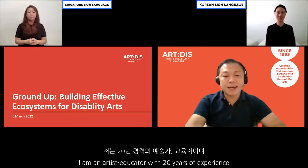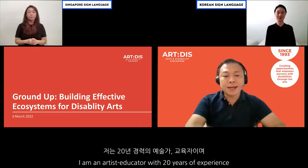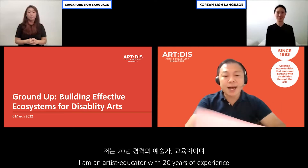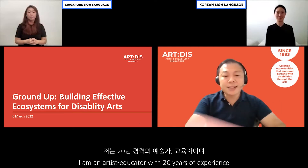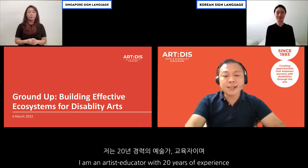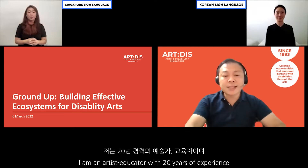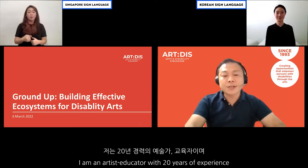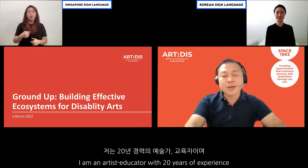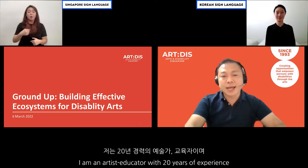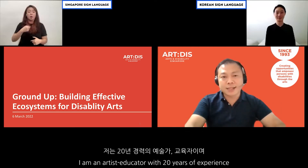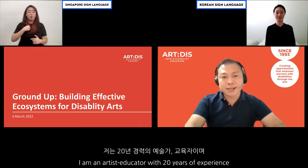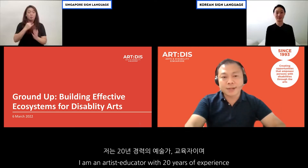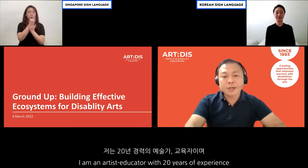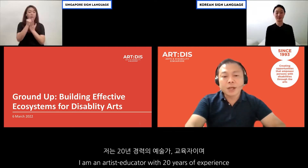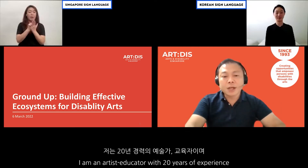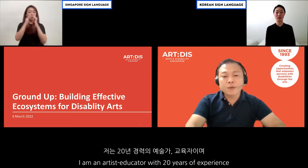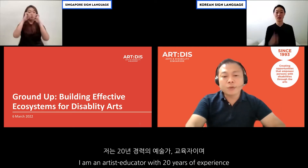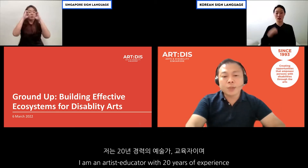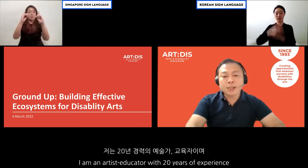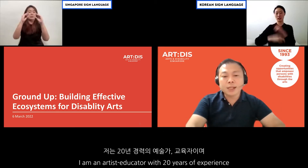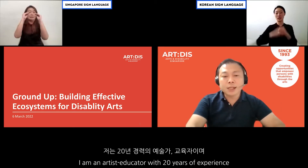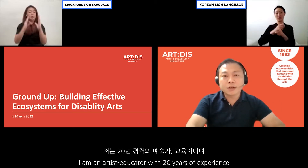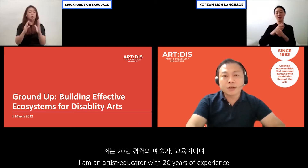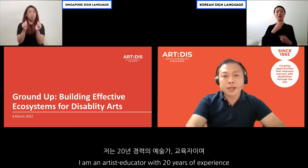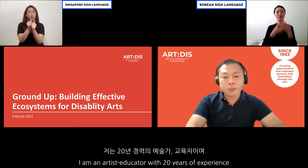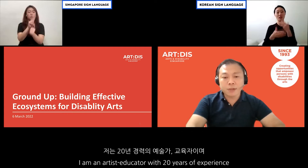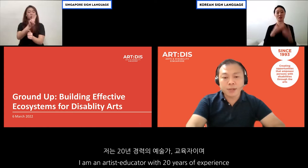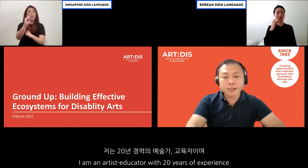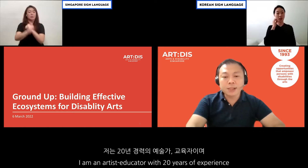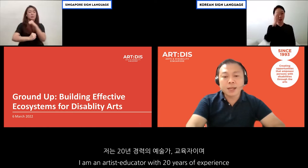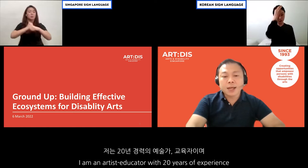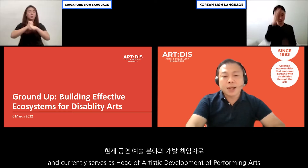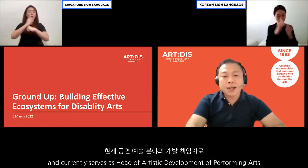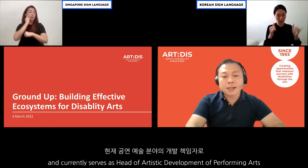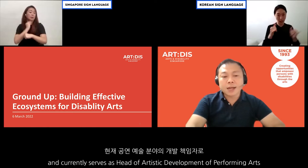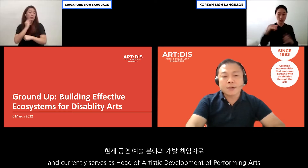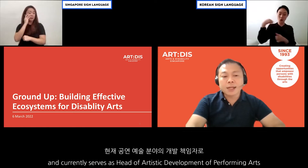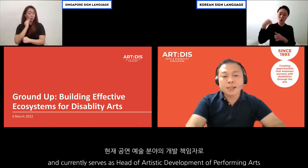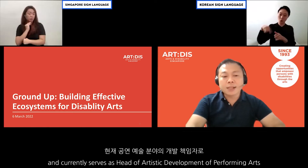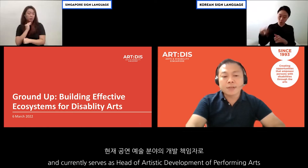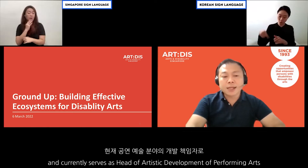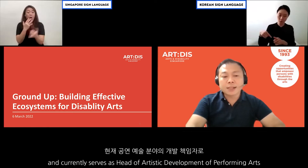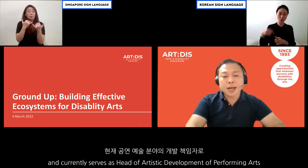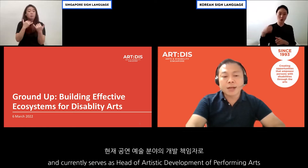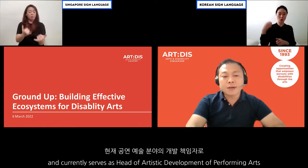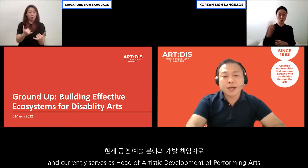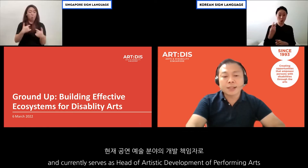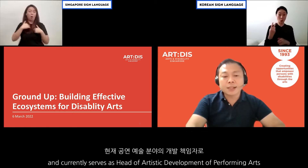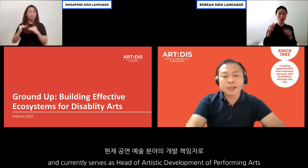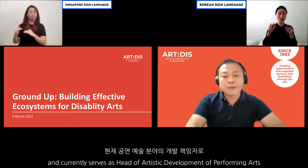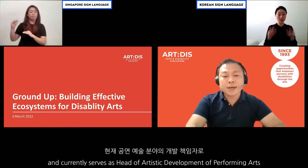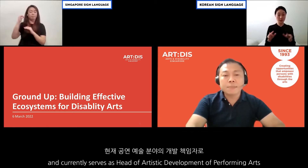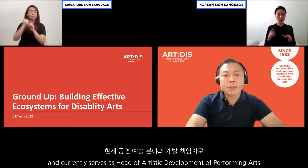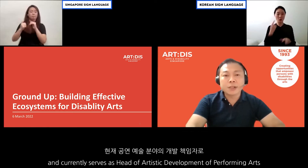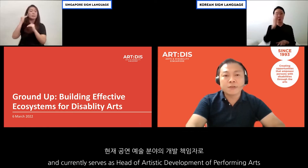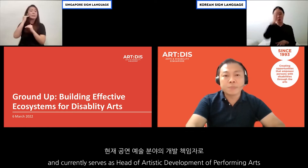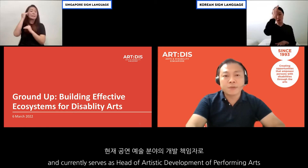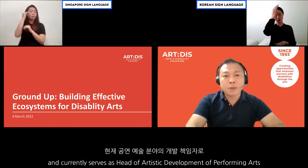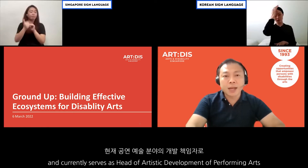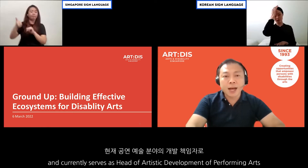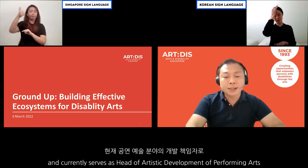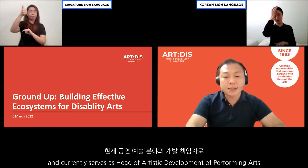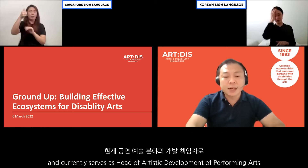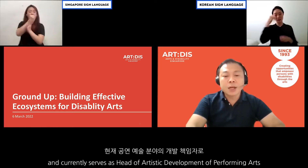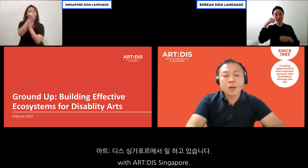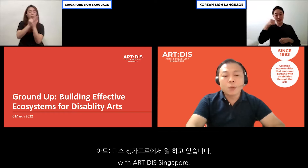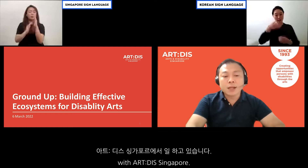I am an artist educator with 20 years of experience and currently serves as head of artistic development of